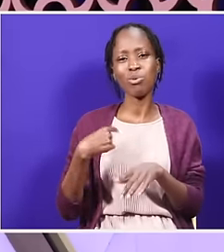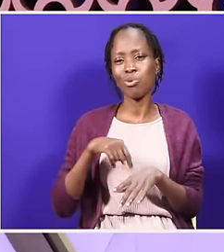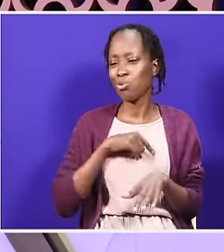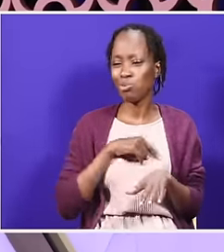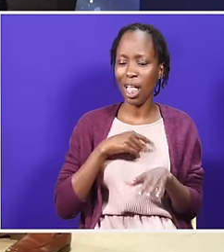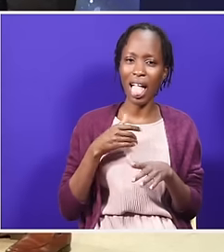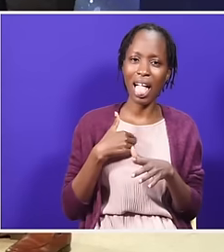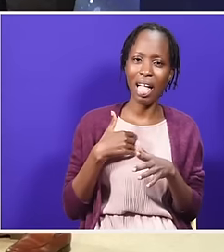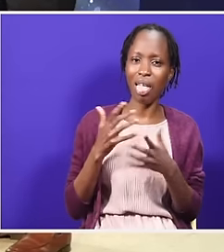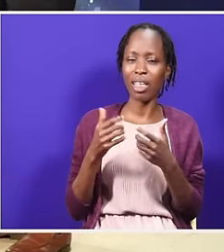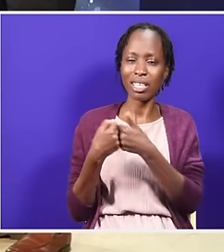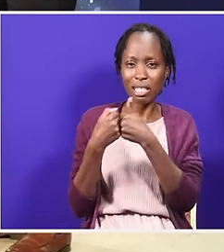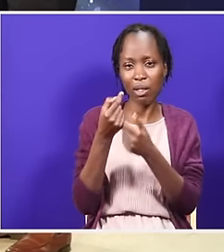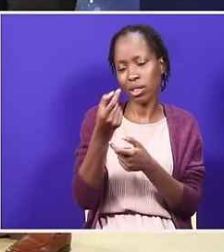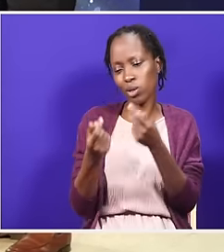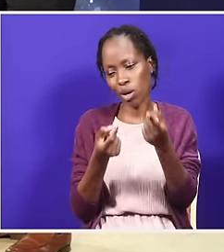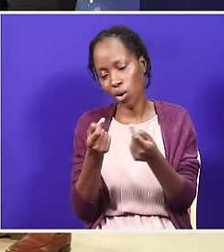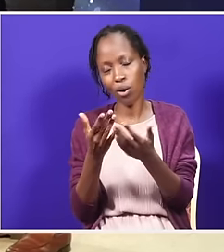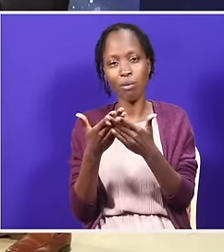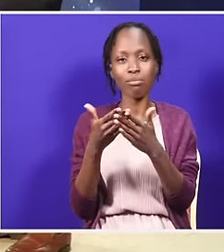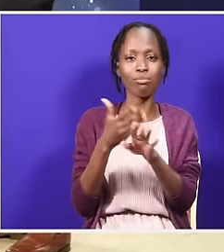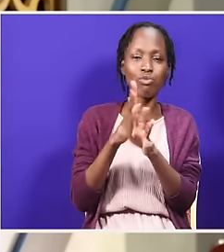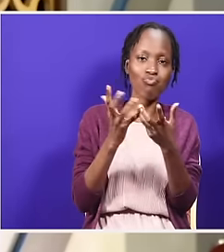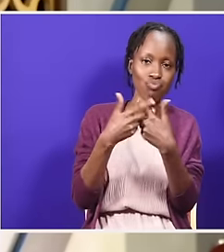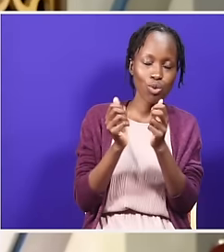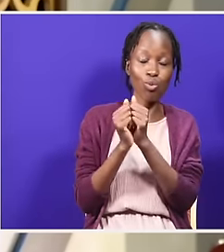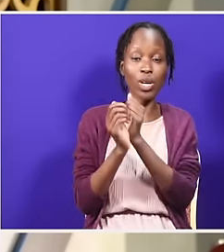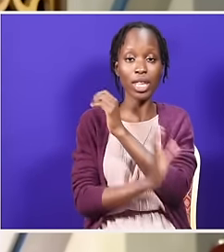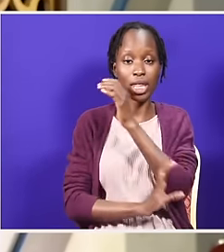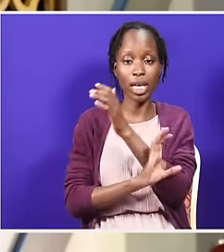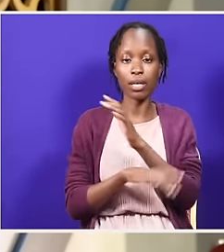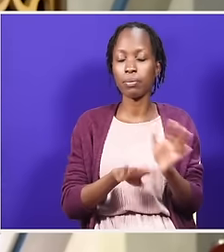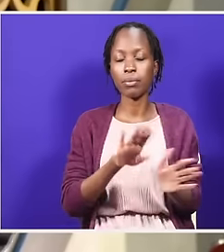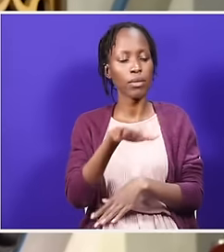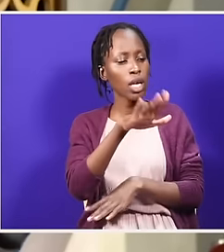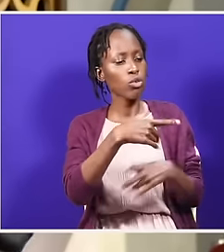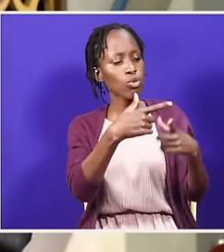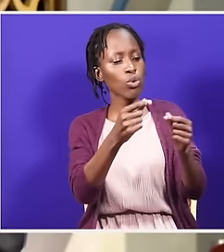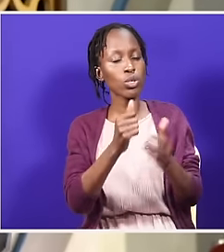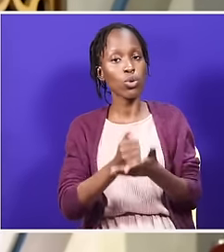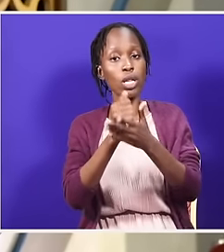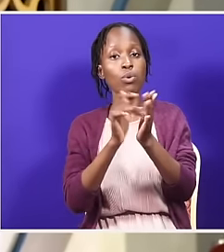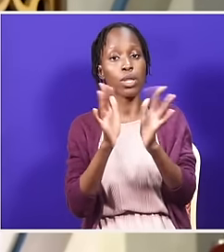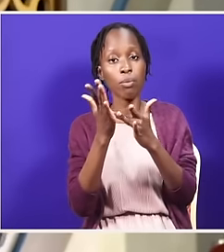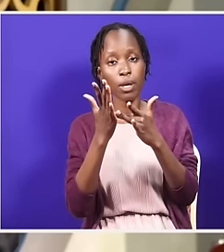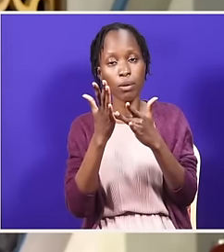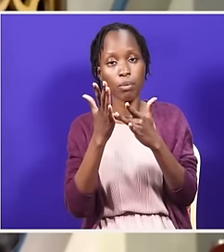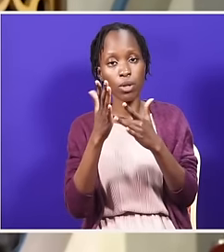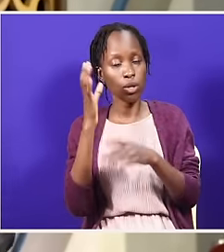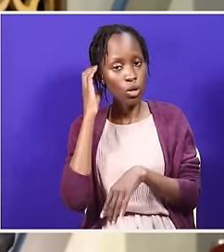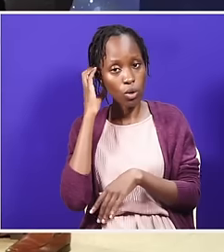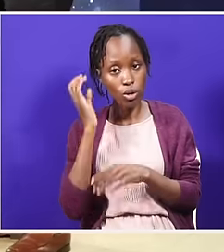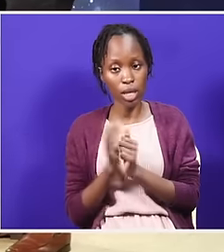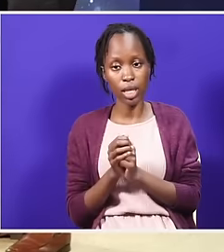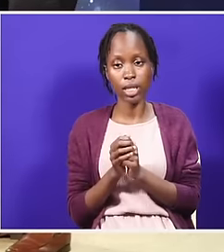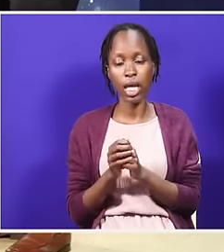had to make to life in Slovakia. No doubt. And you went to help with the Bible College. We did. And our bishop at the time,